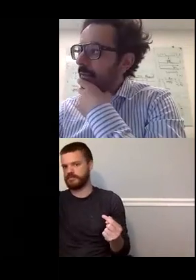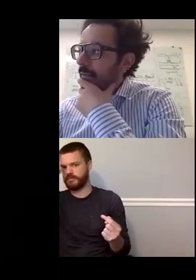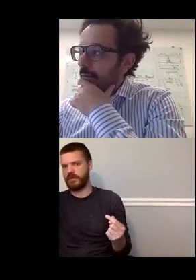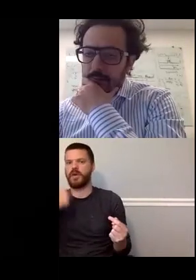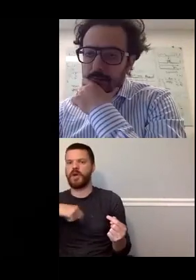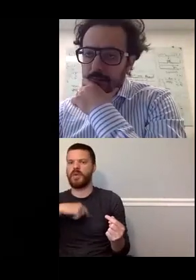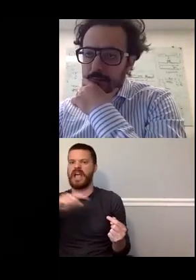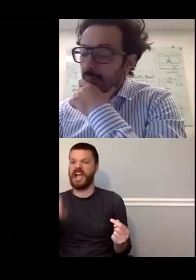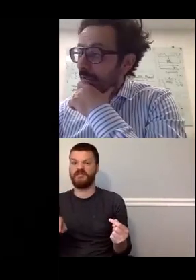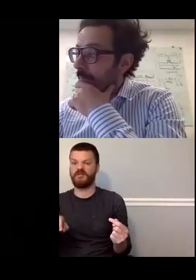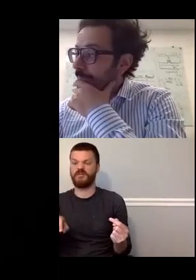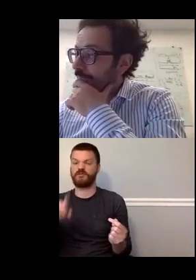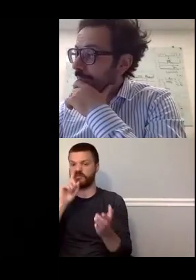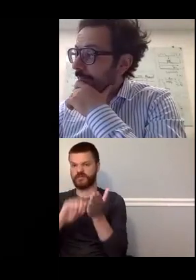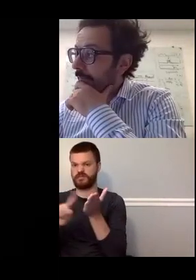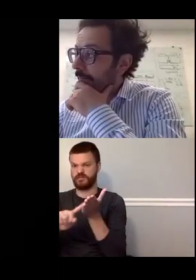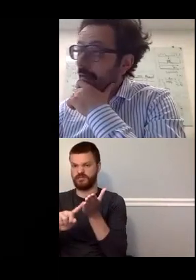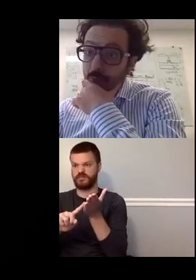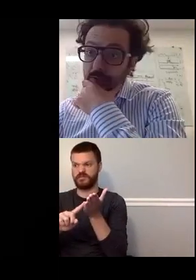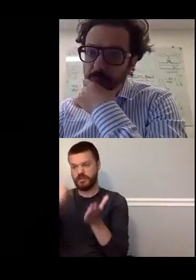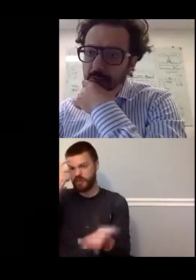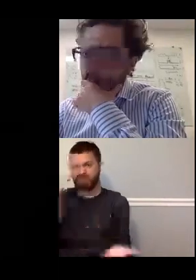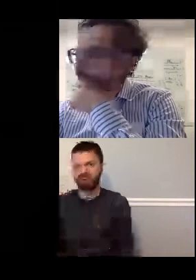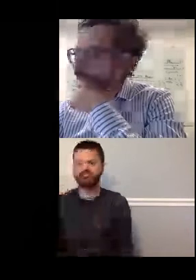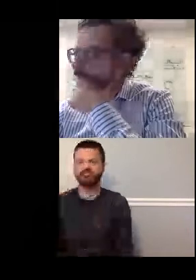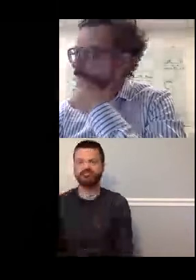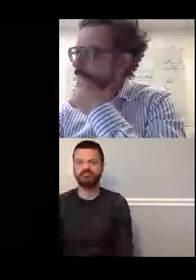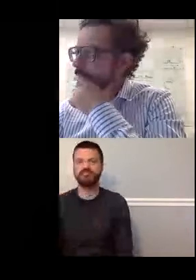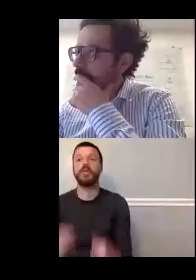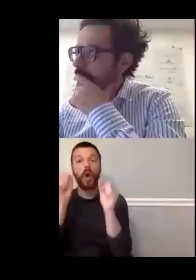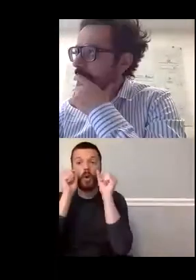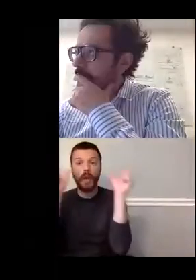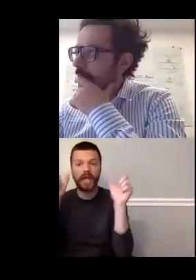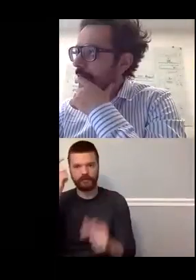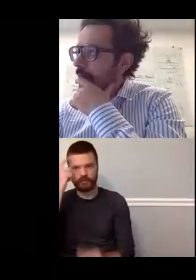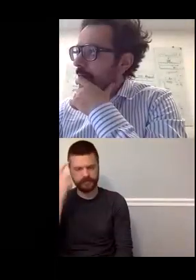basically the brain, the awake brain.